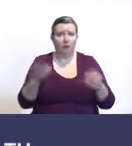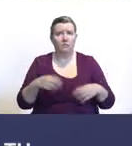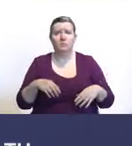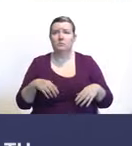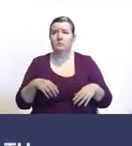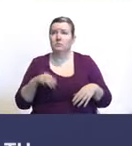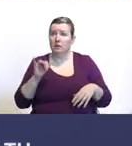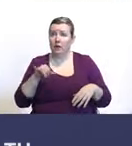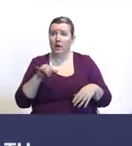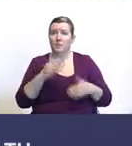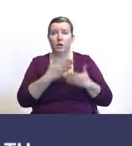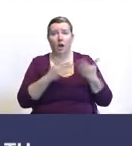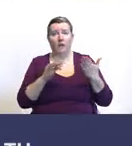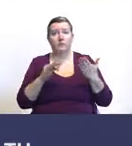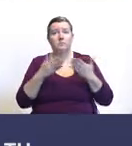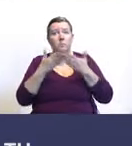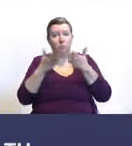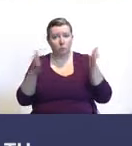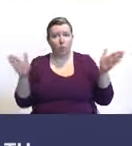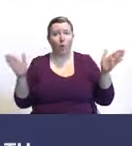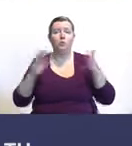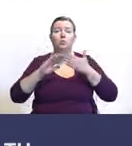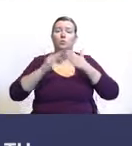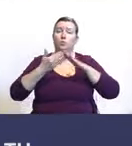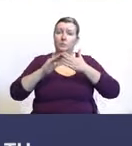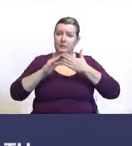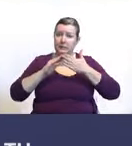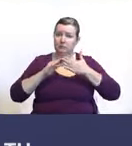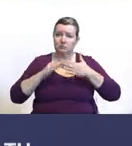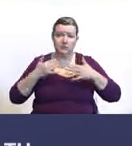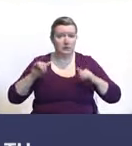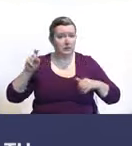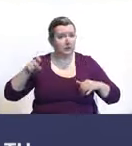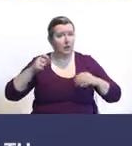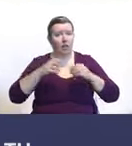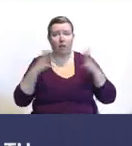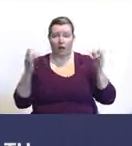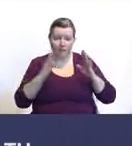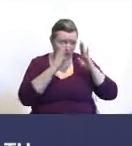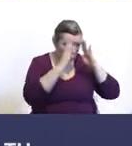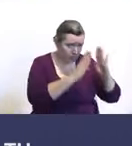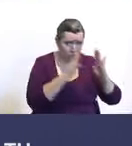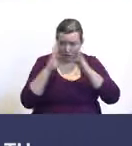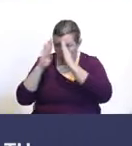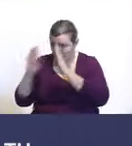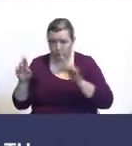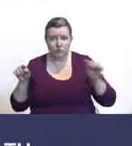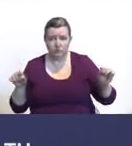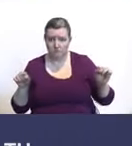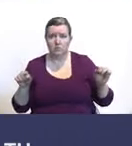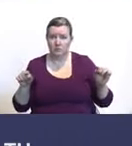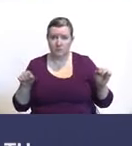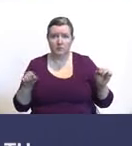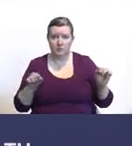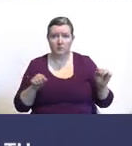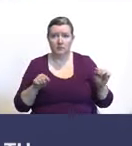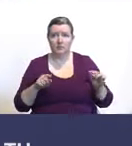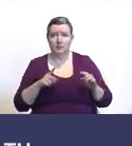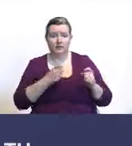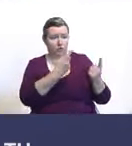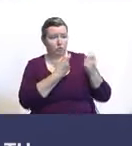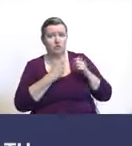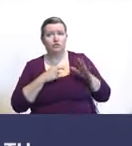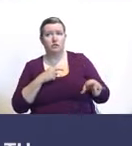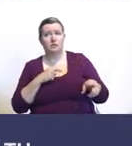that broader community that I still think needs the most amount of attention. So based on the surface of the question, the way you've asked it, what they're